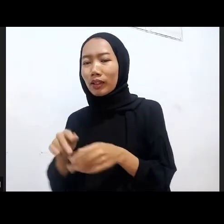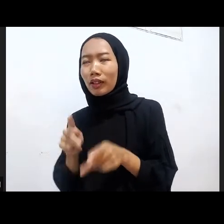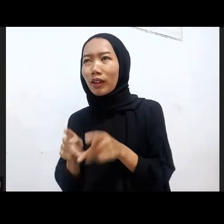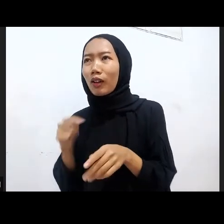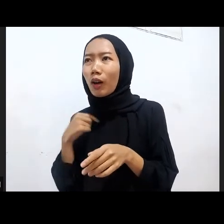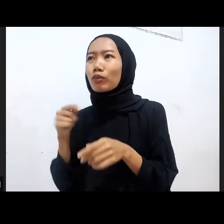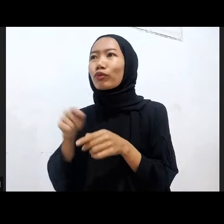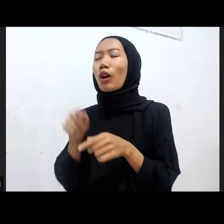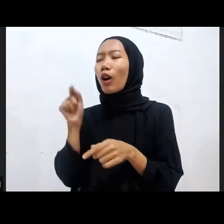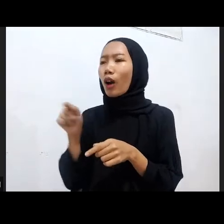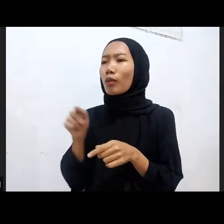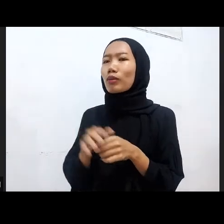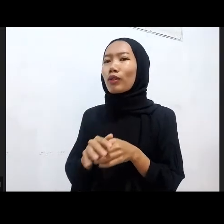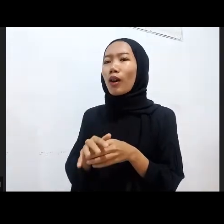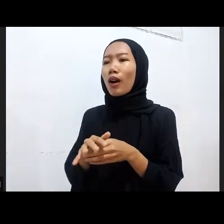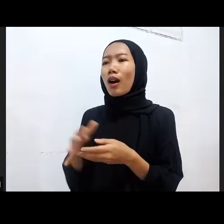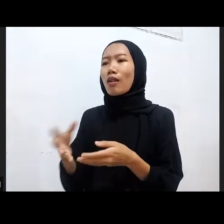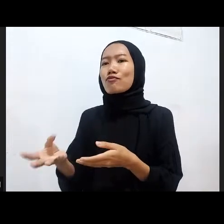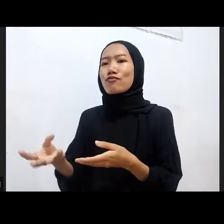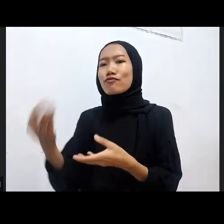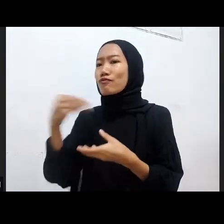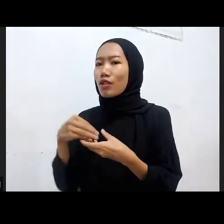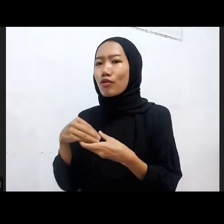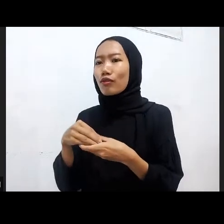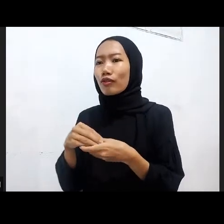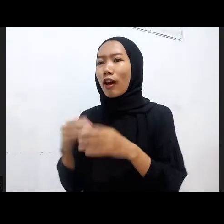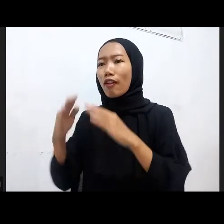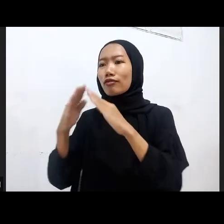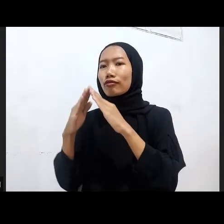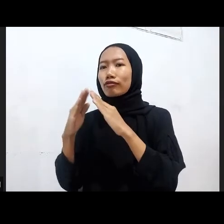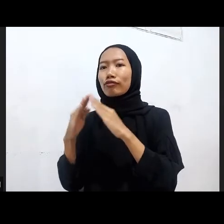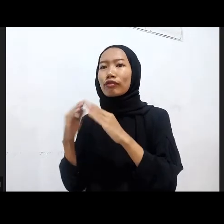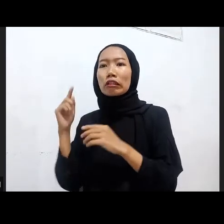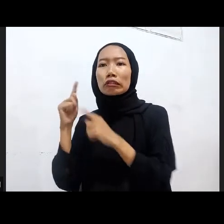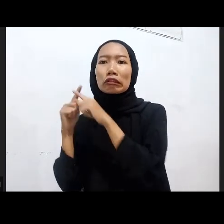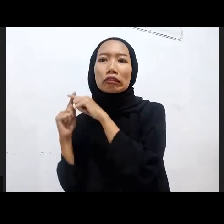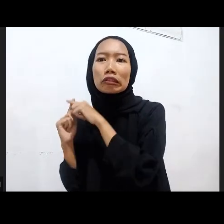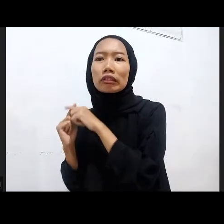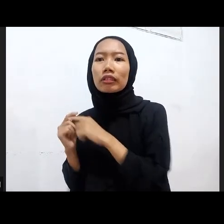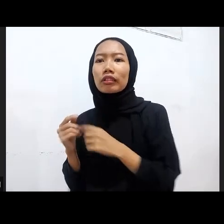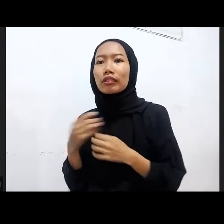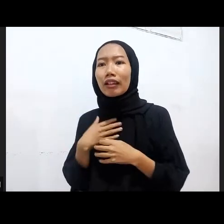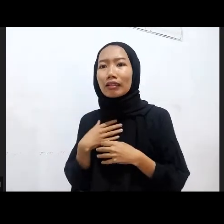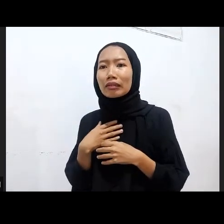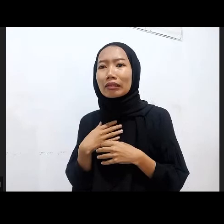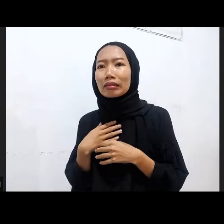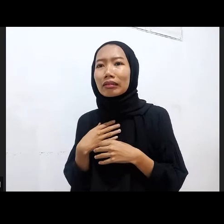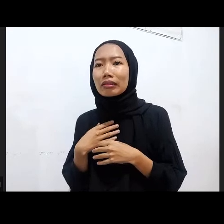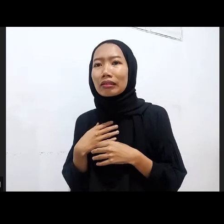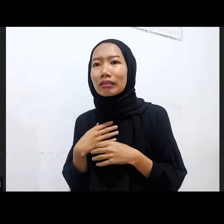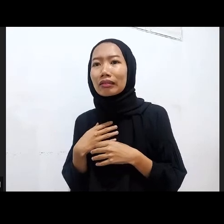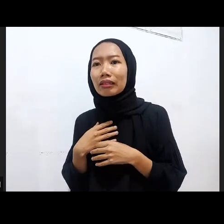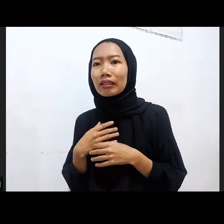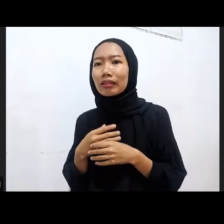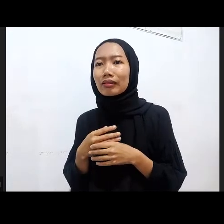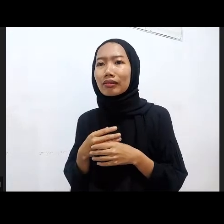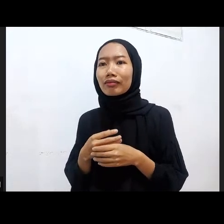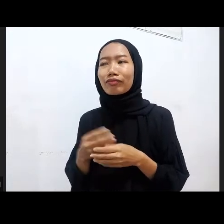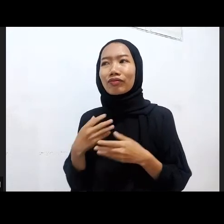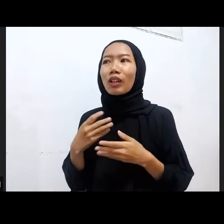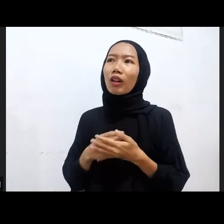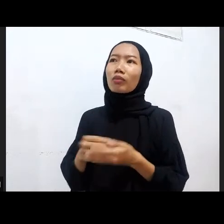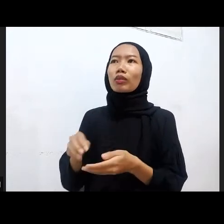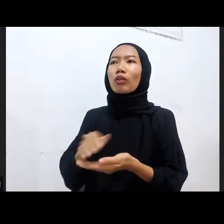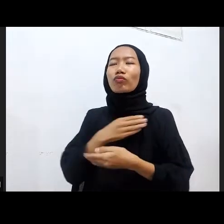And if you did cure me, you would ruin my career, because my career is based around my disability and empowering